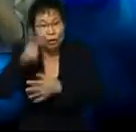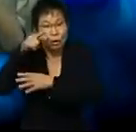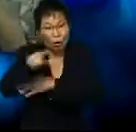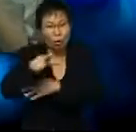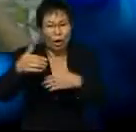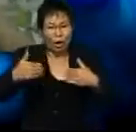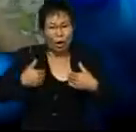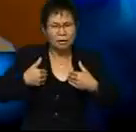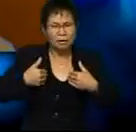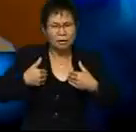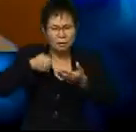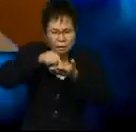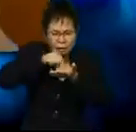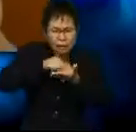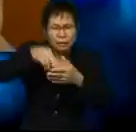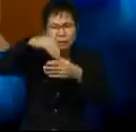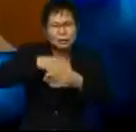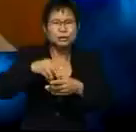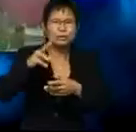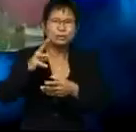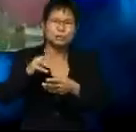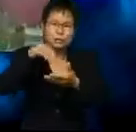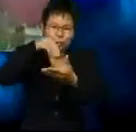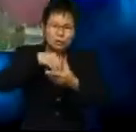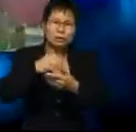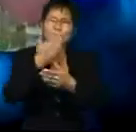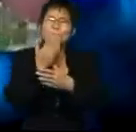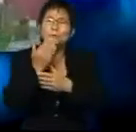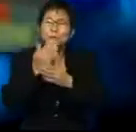Look, there is still a bit of sand in the sugar solution.